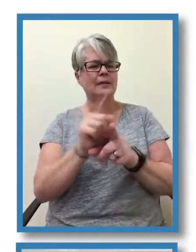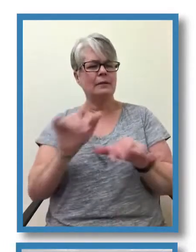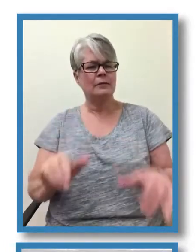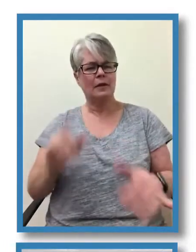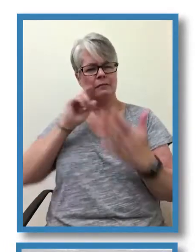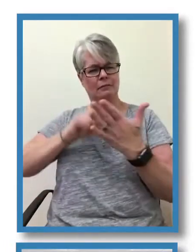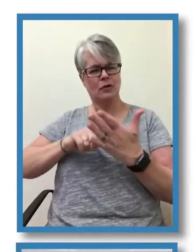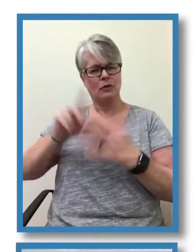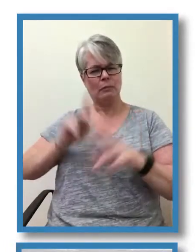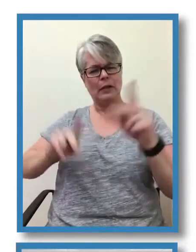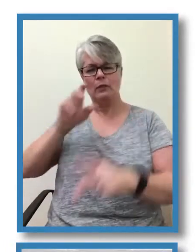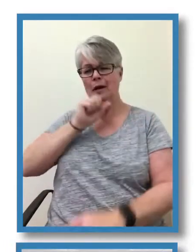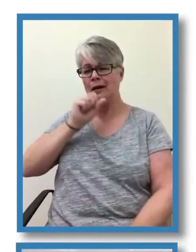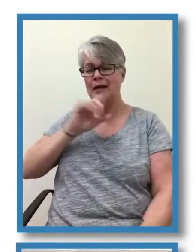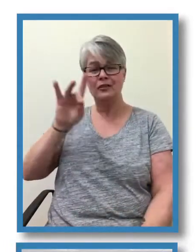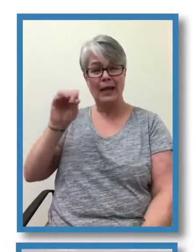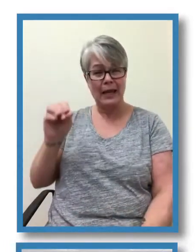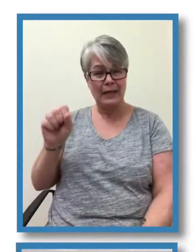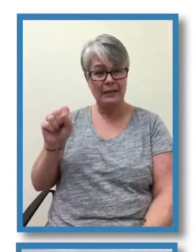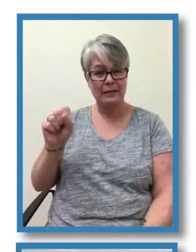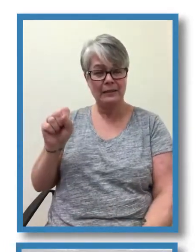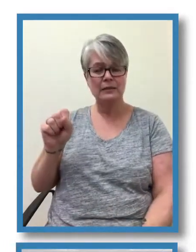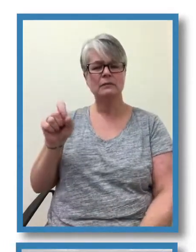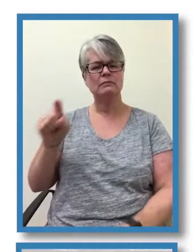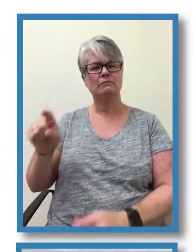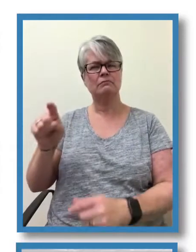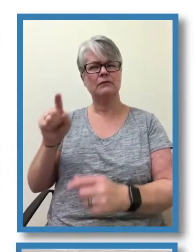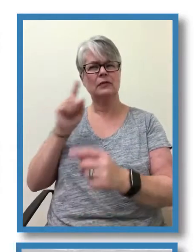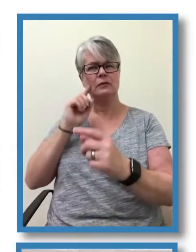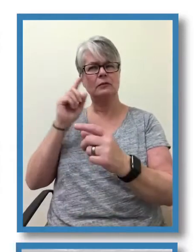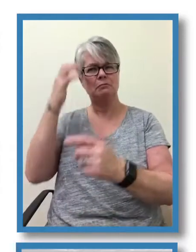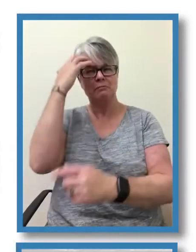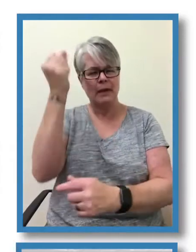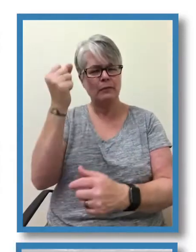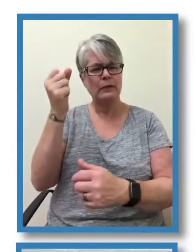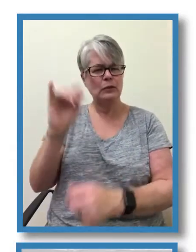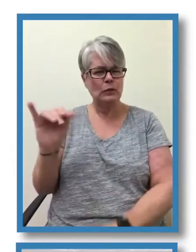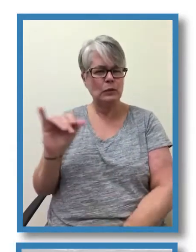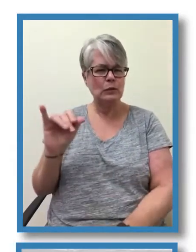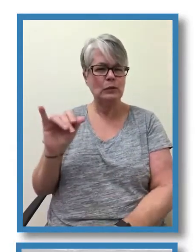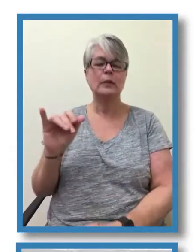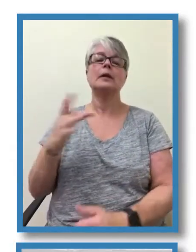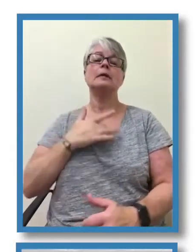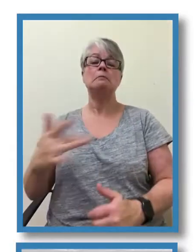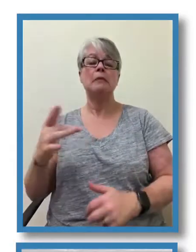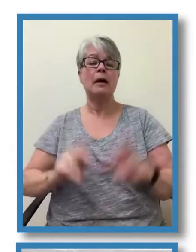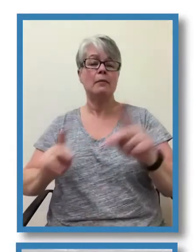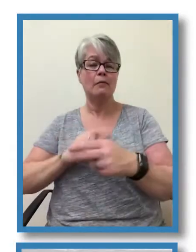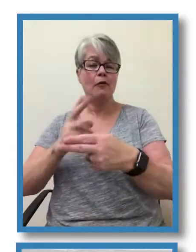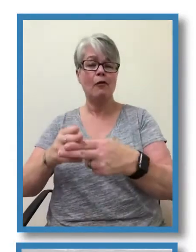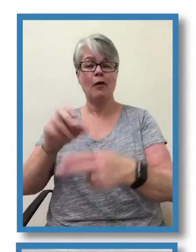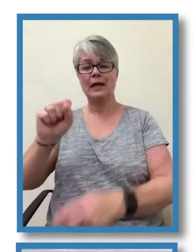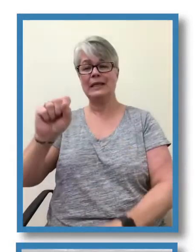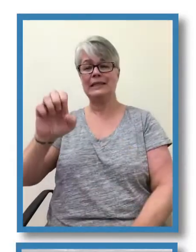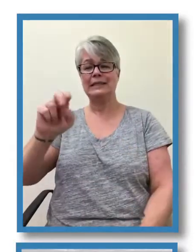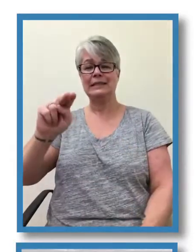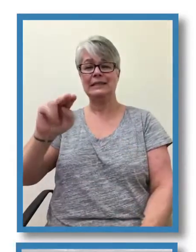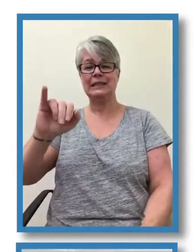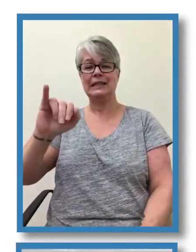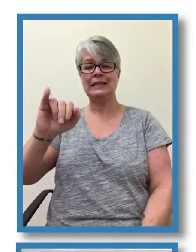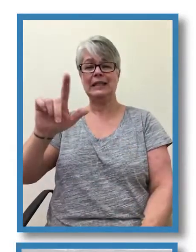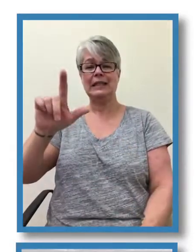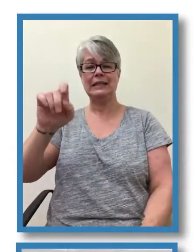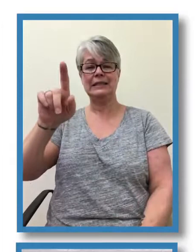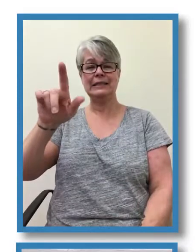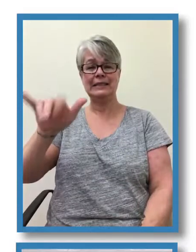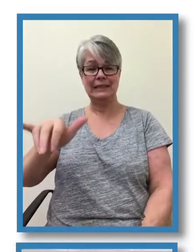senility or senile dementia. By the 1960s, when we looked at the brain tissues of people who had developed